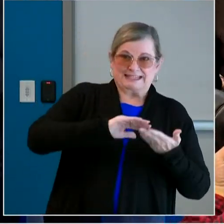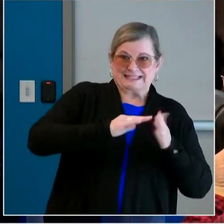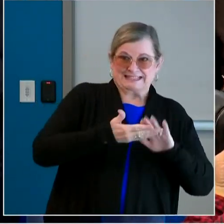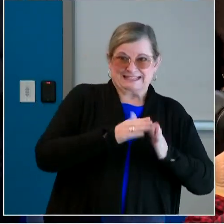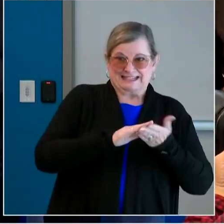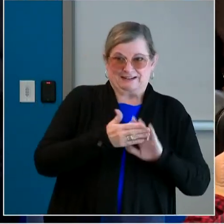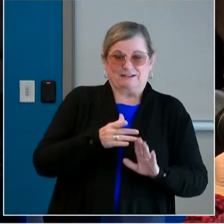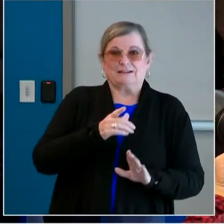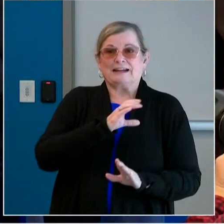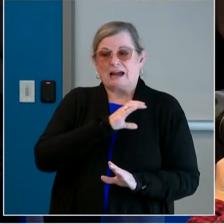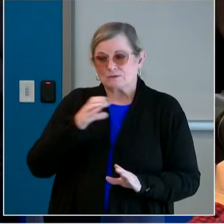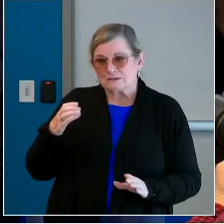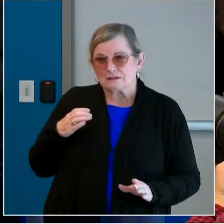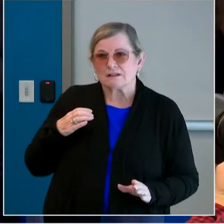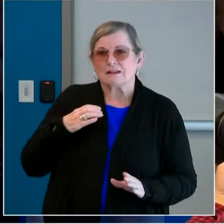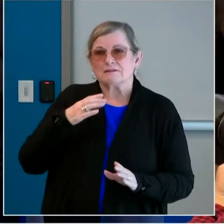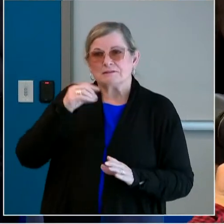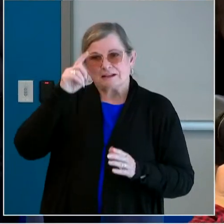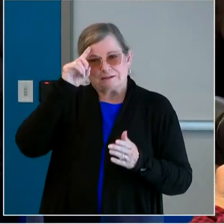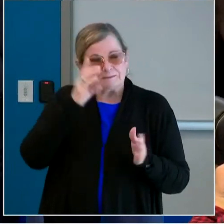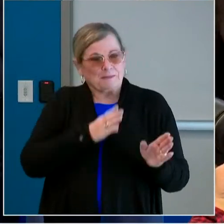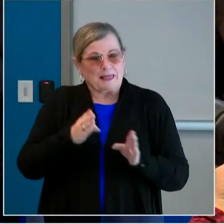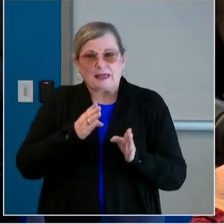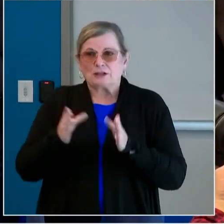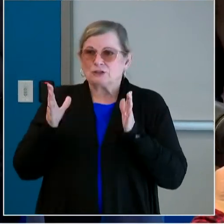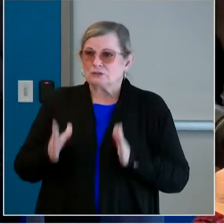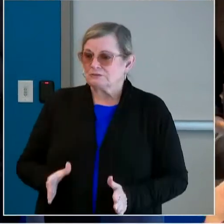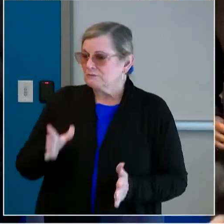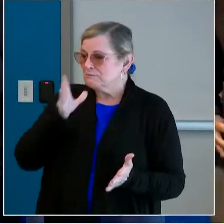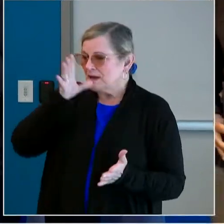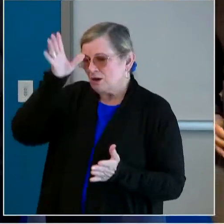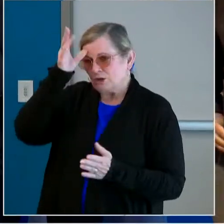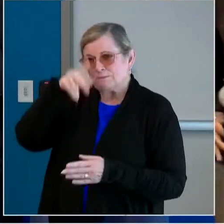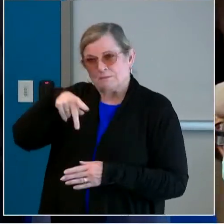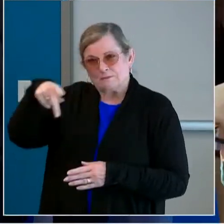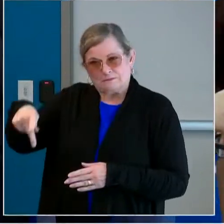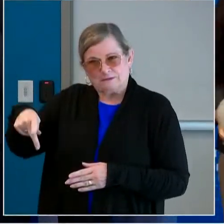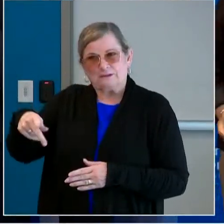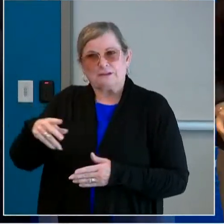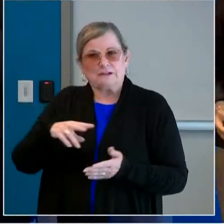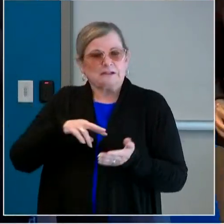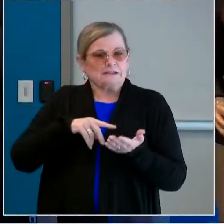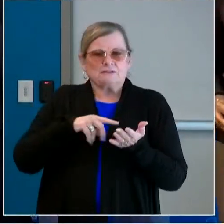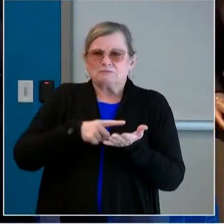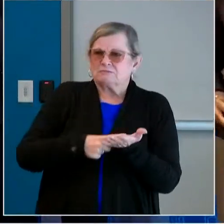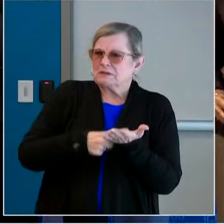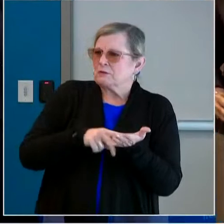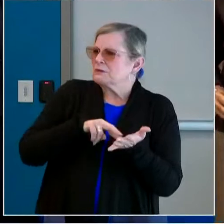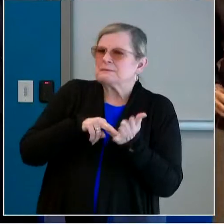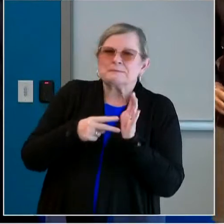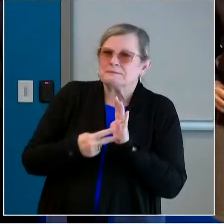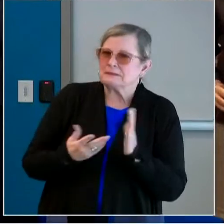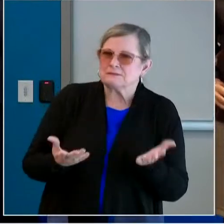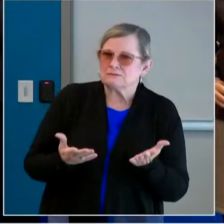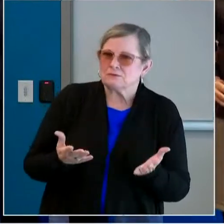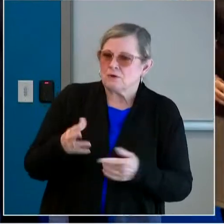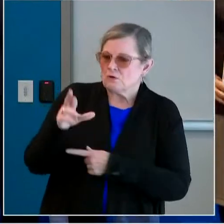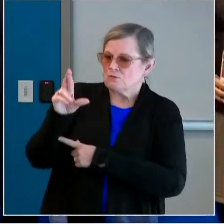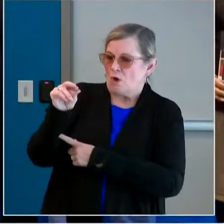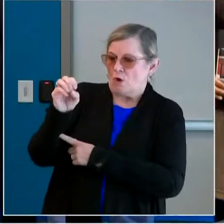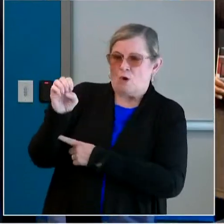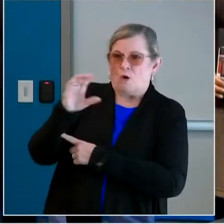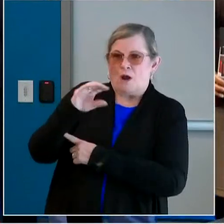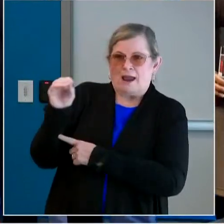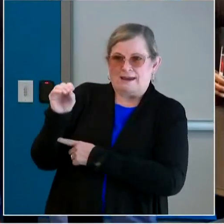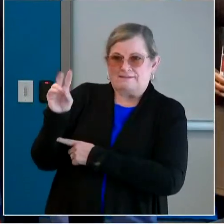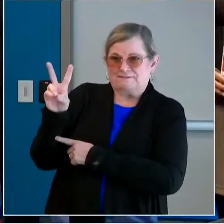the implications of an overturning of Roe v. Wade, what it means not only across the country, but right here in the